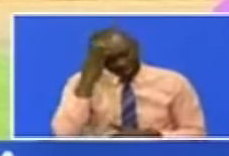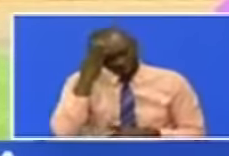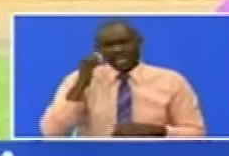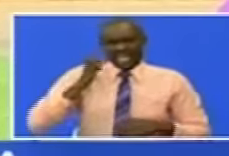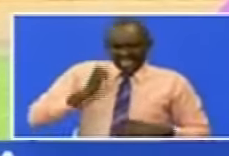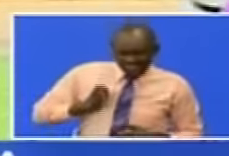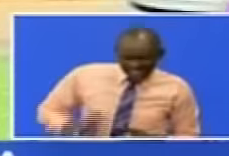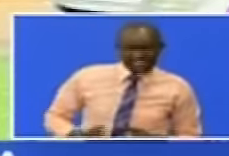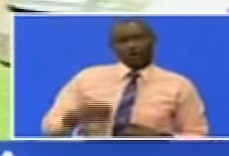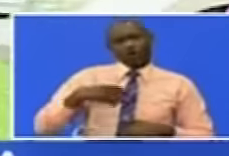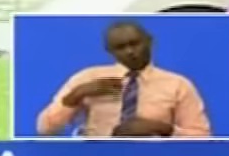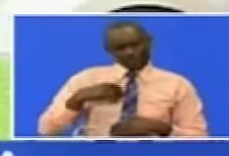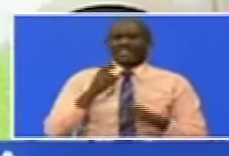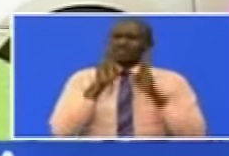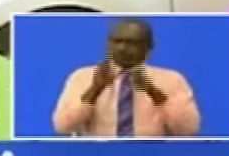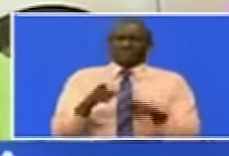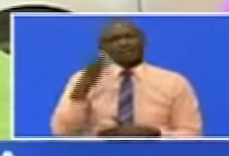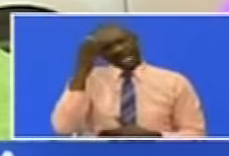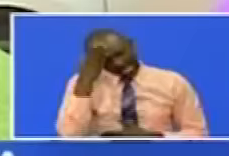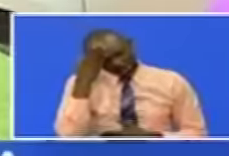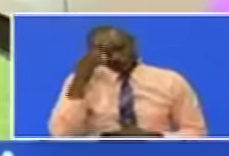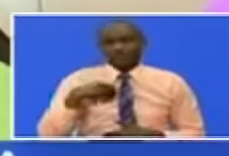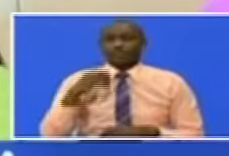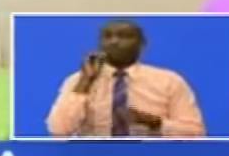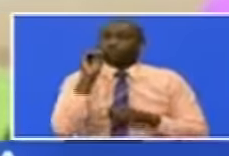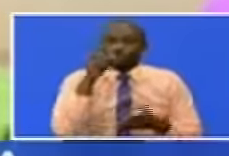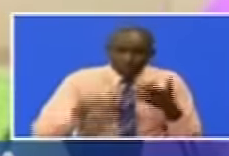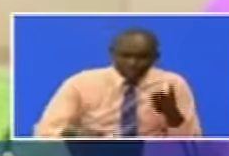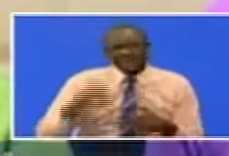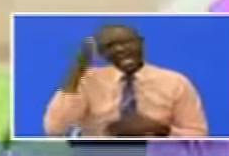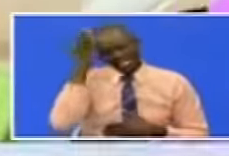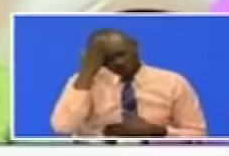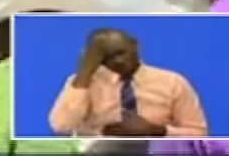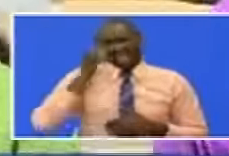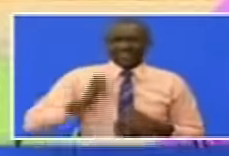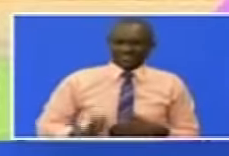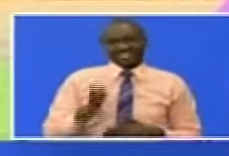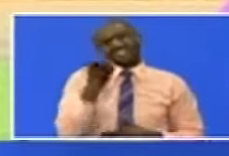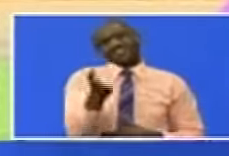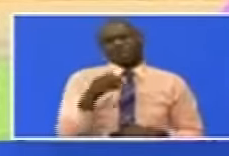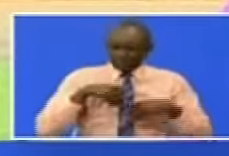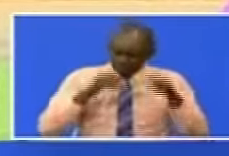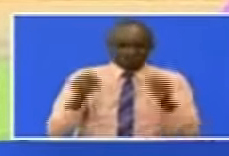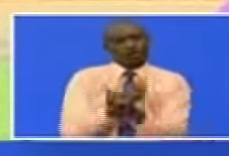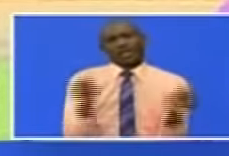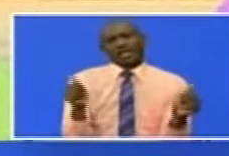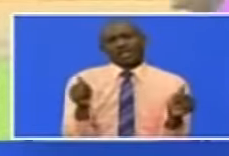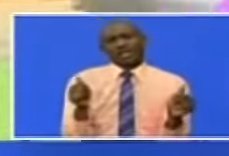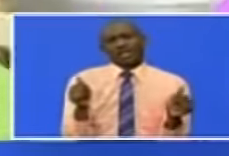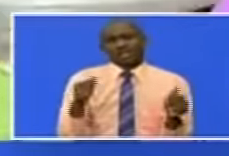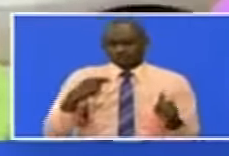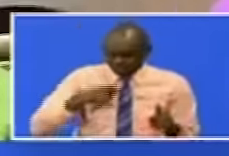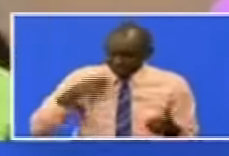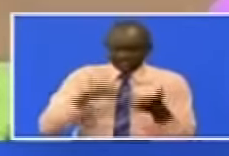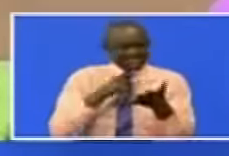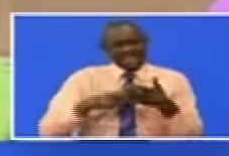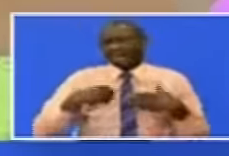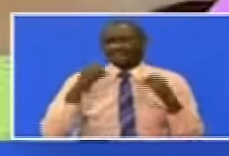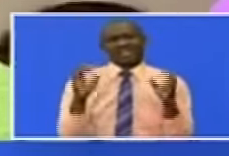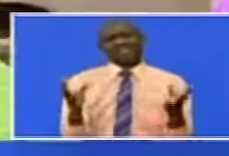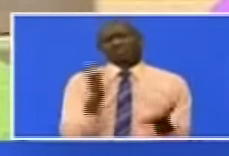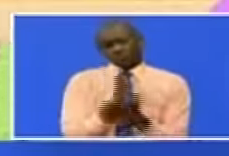of journalism. I know what to post and what not to post. So I believe I'm innocent.